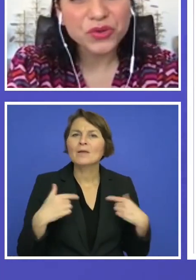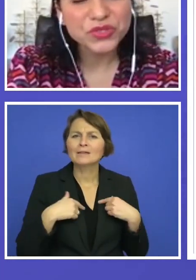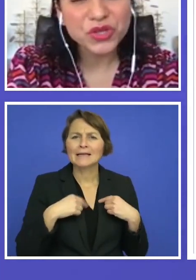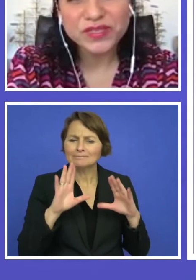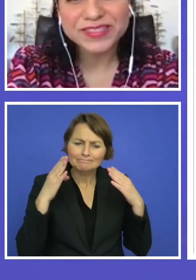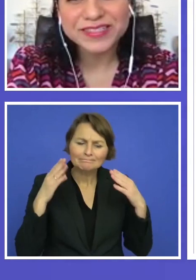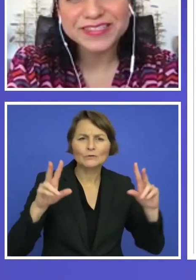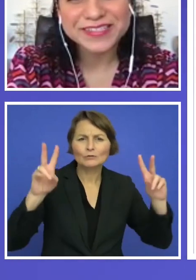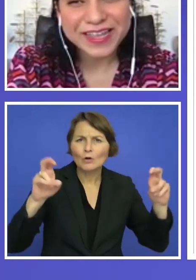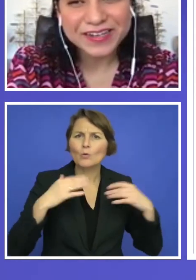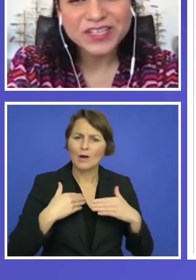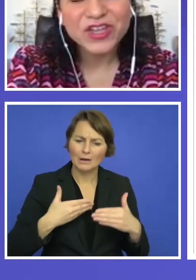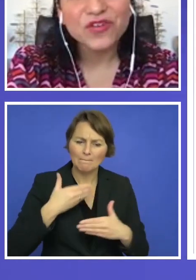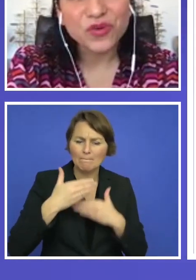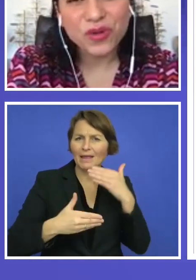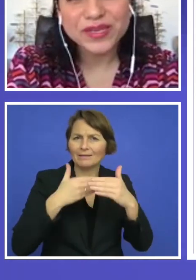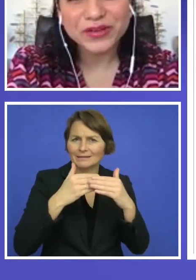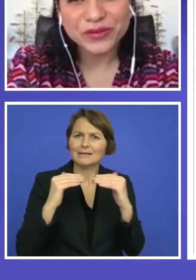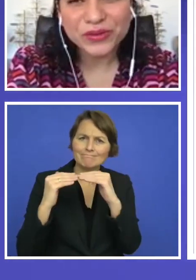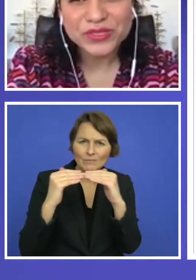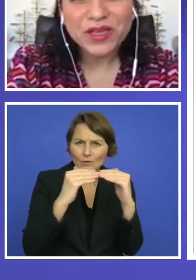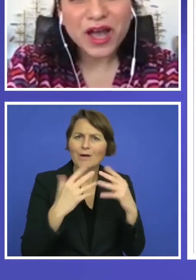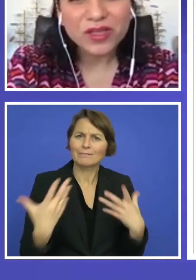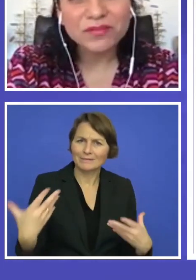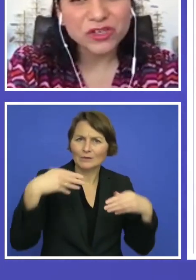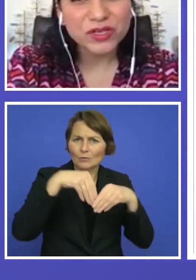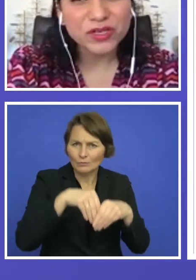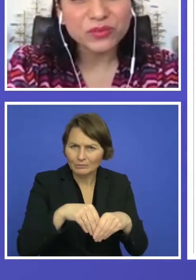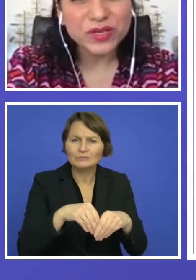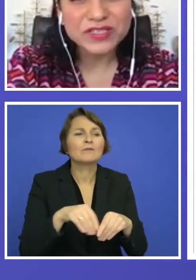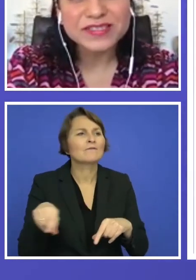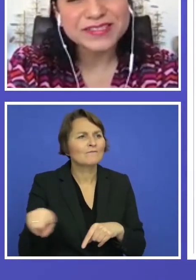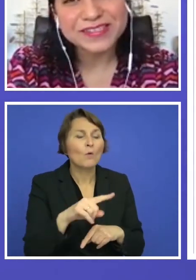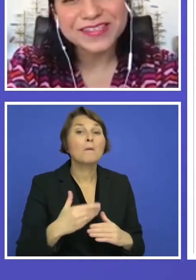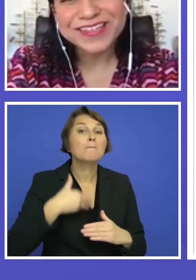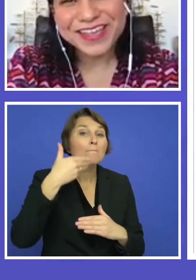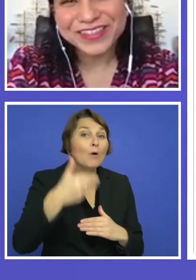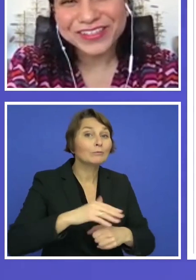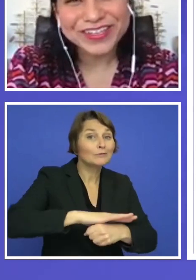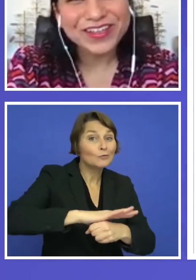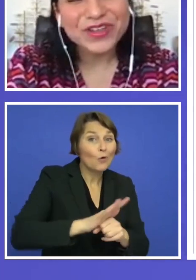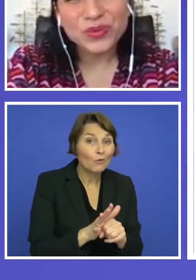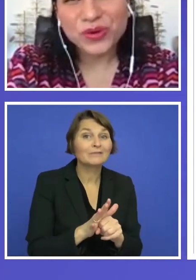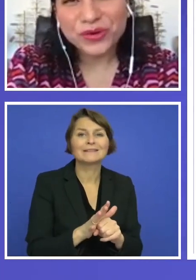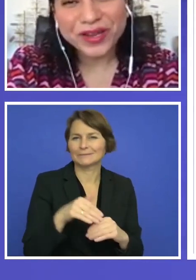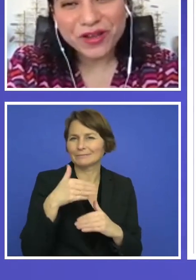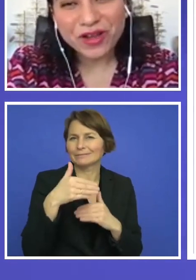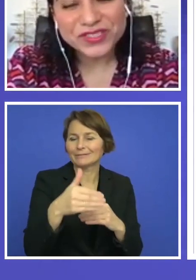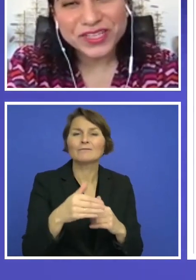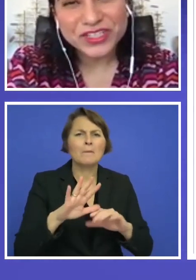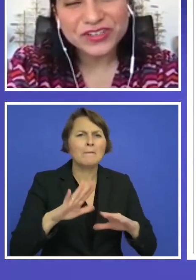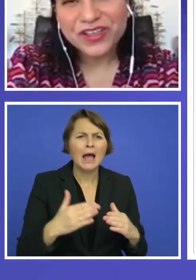inclusive post-COVID-19 societies for women and girls. How can Mediterranean regions and cities take the lead? So what a